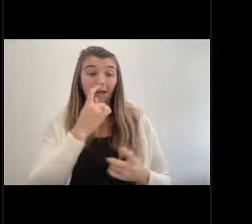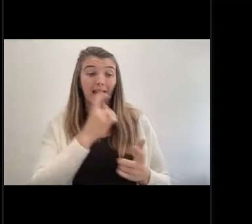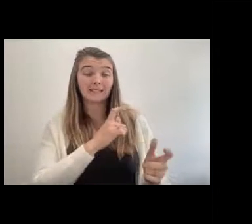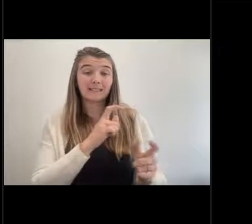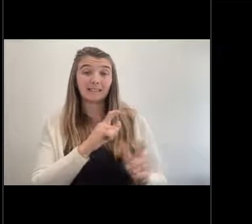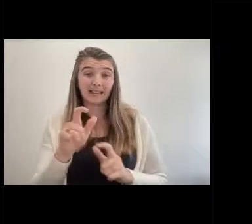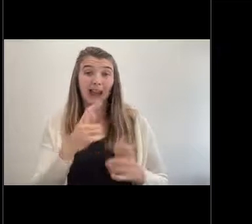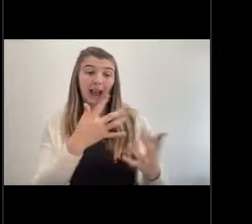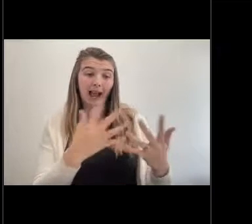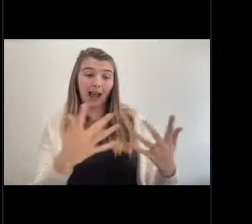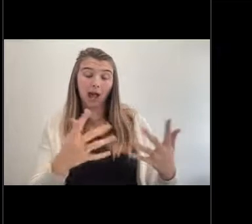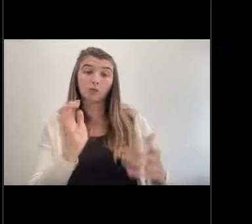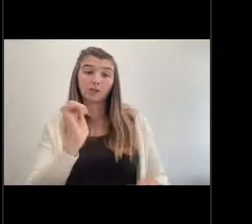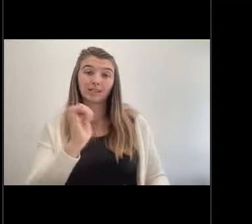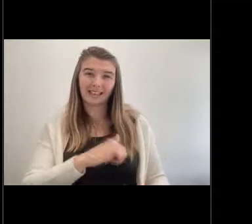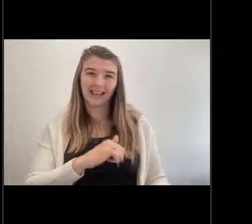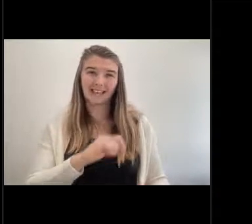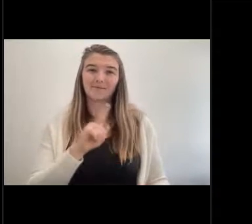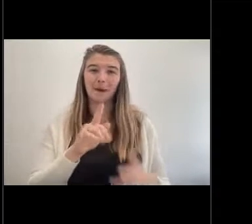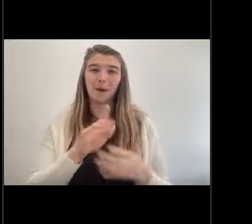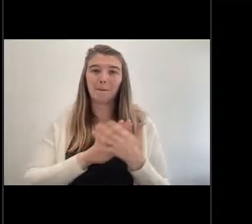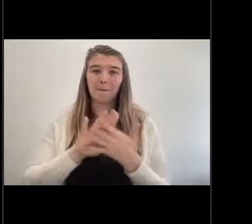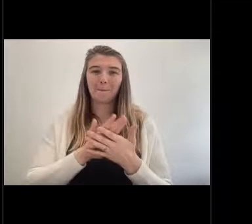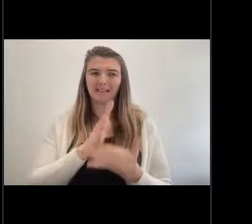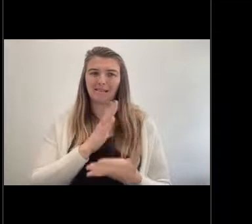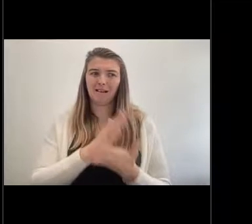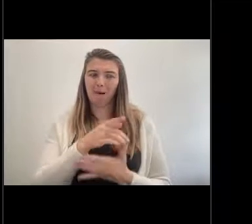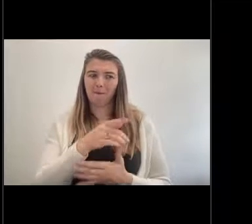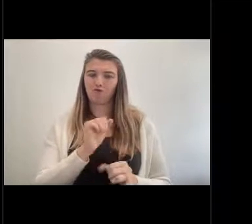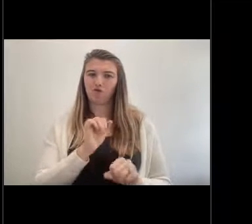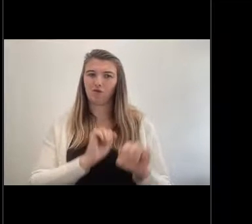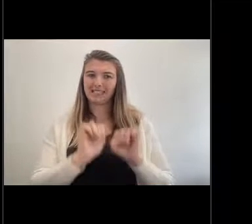identify them, but that also means that they are very resistant.